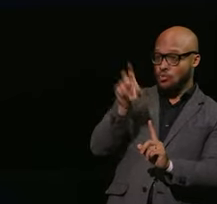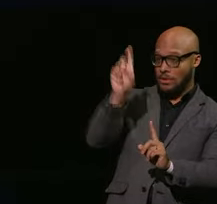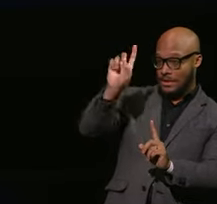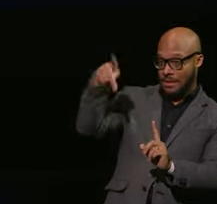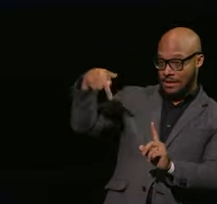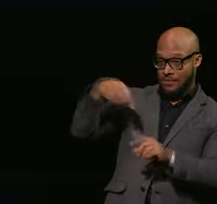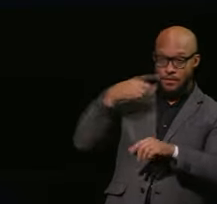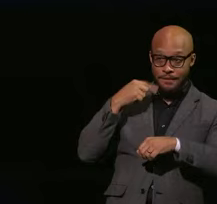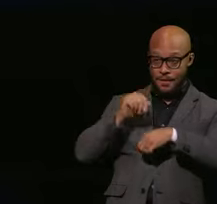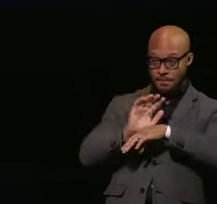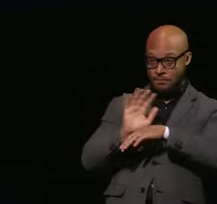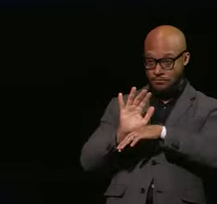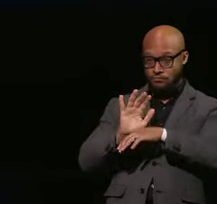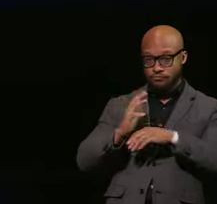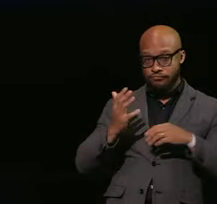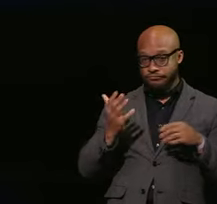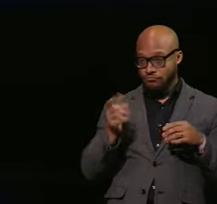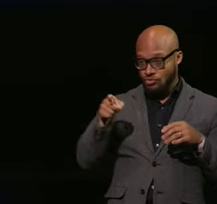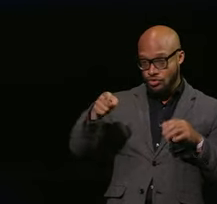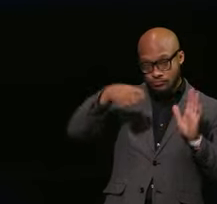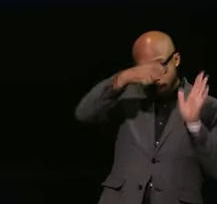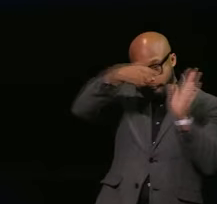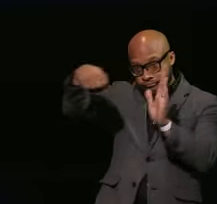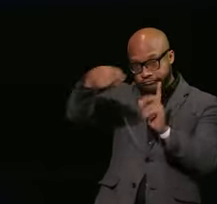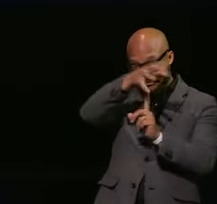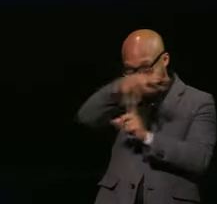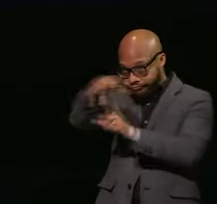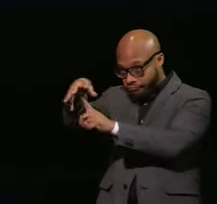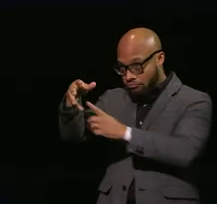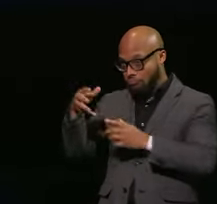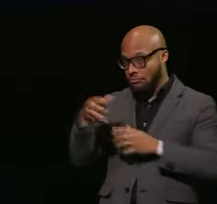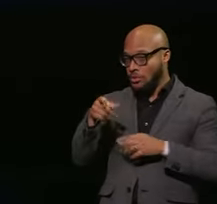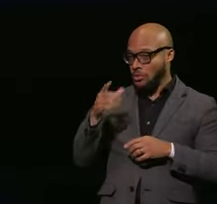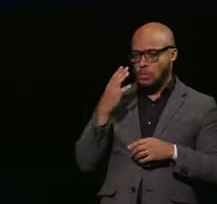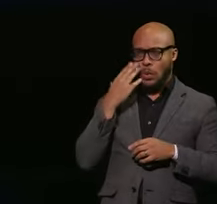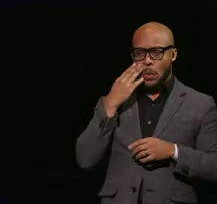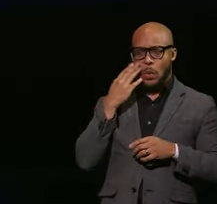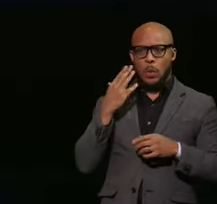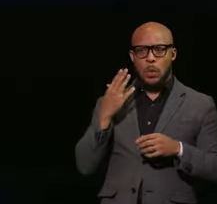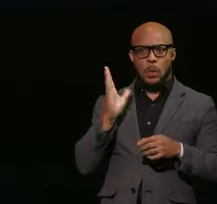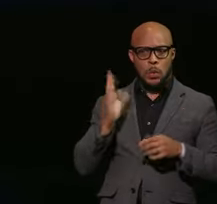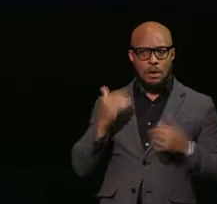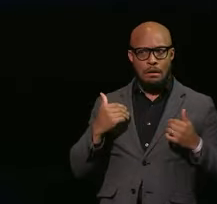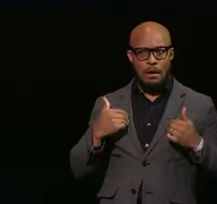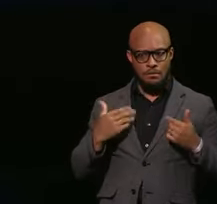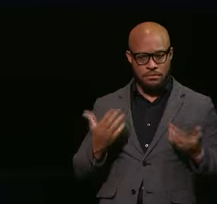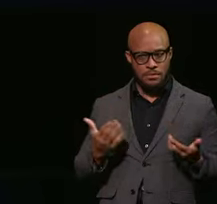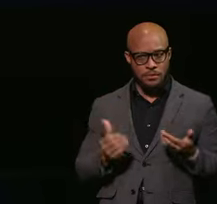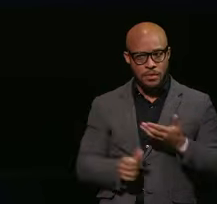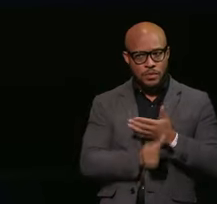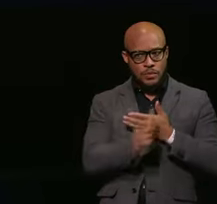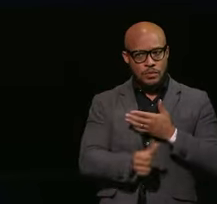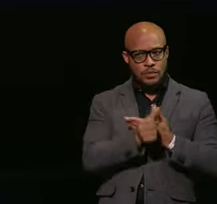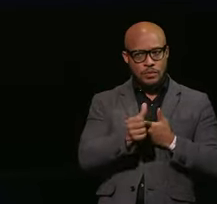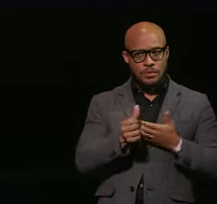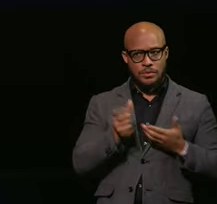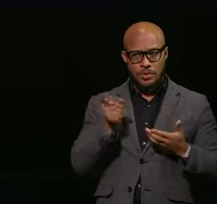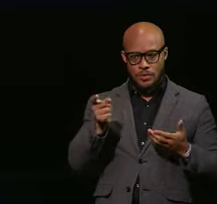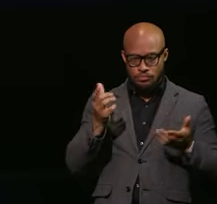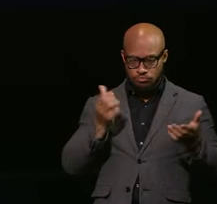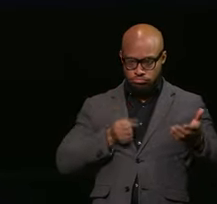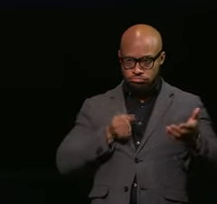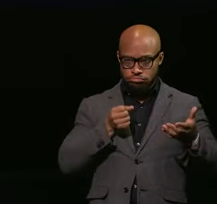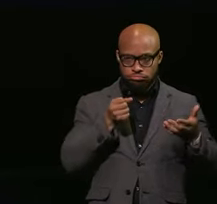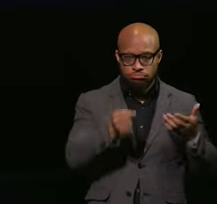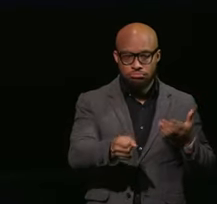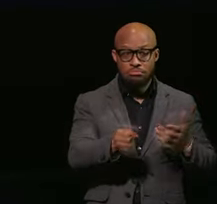You had to know going into this just some of the physical risks that you're putting yourself in. I mean,